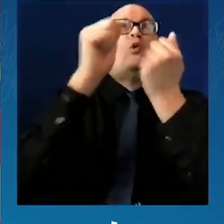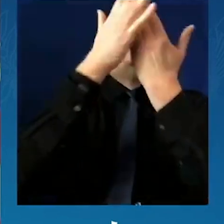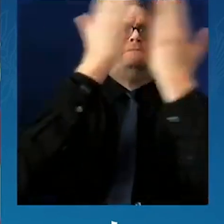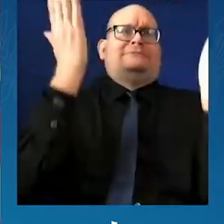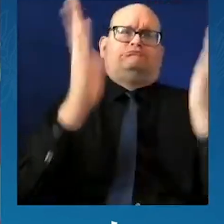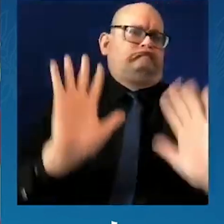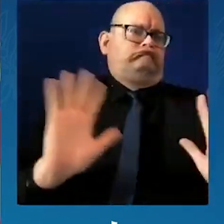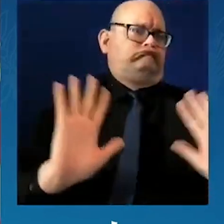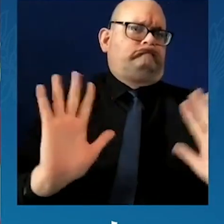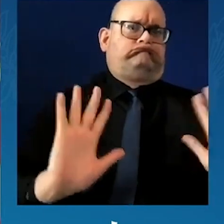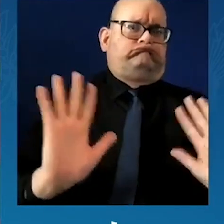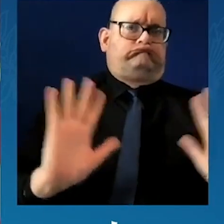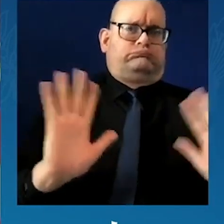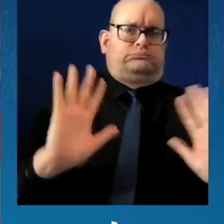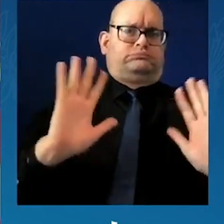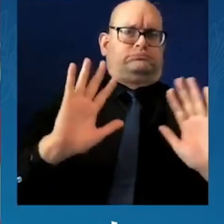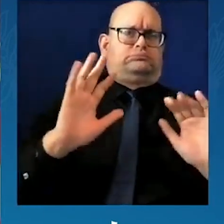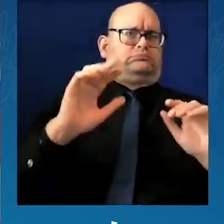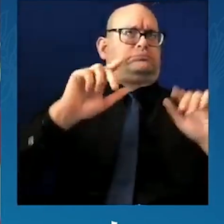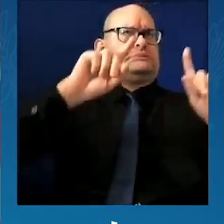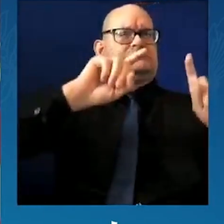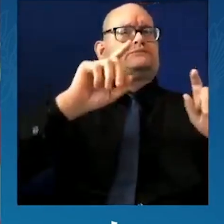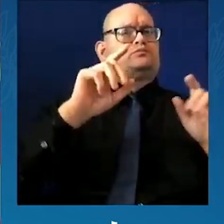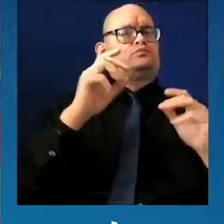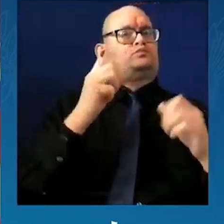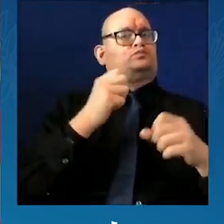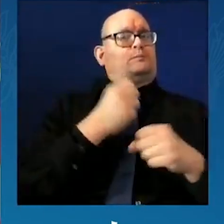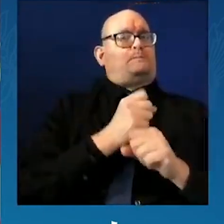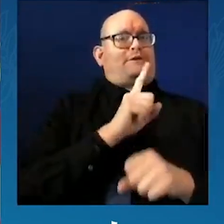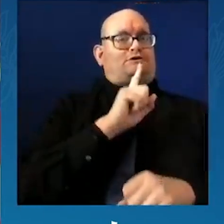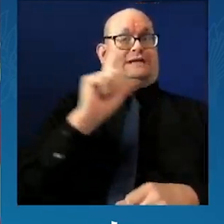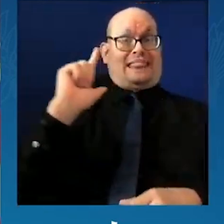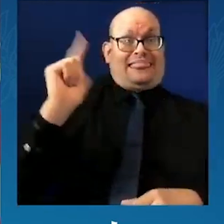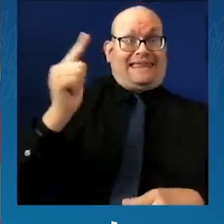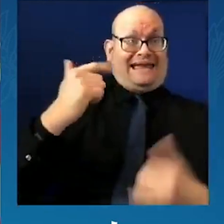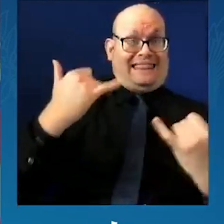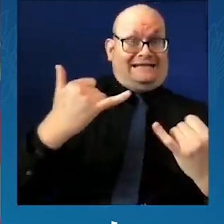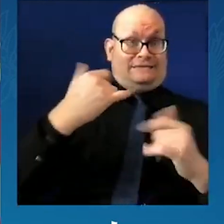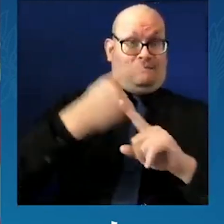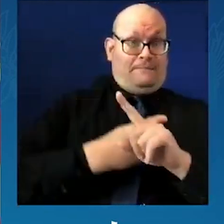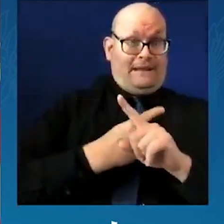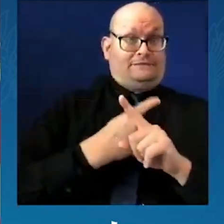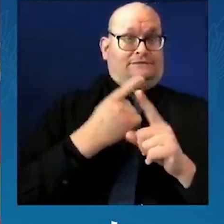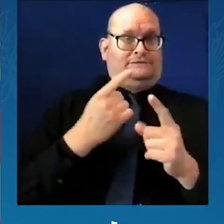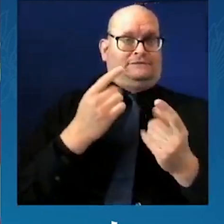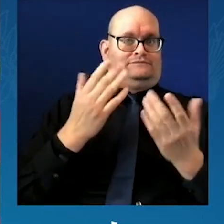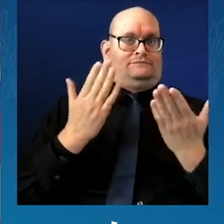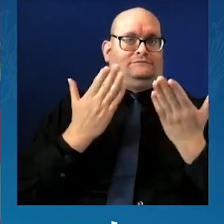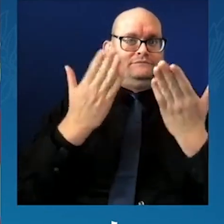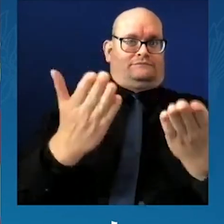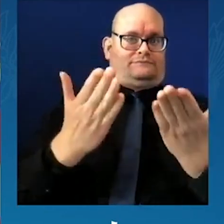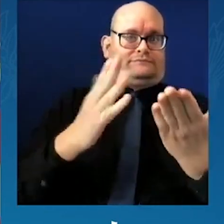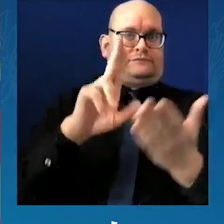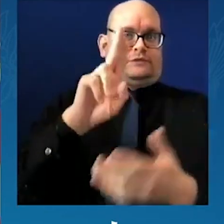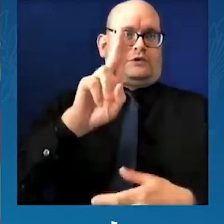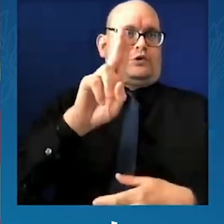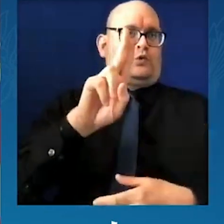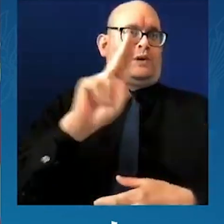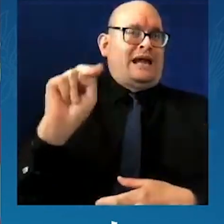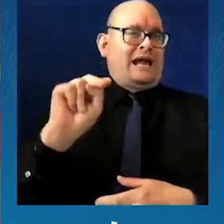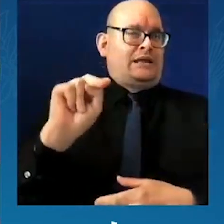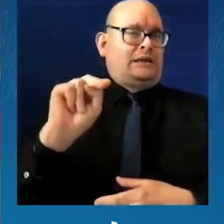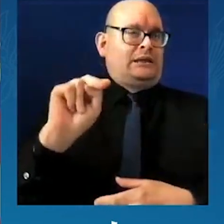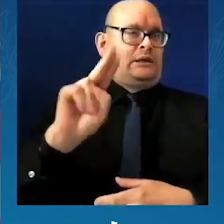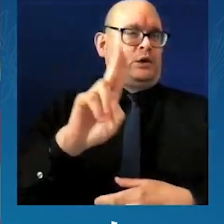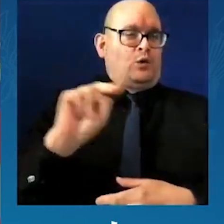this month, the United States will introduce a resolution at the United Nations General Assembly to call on other